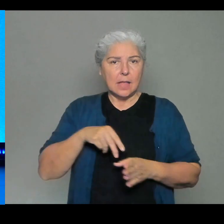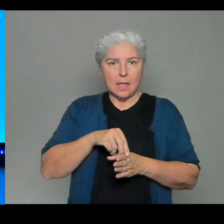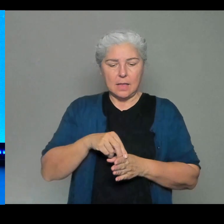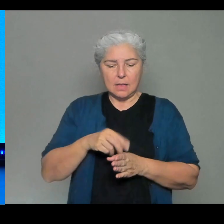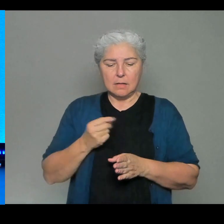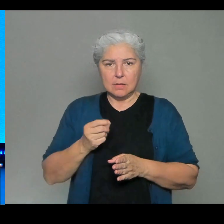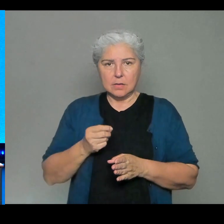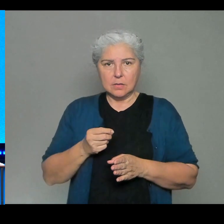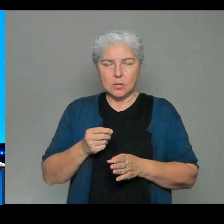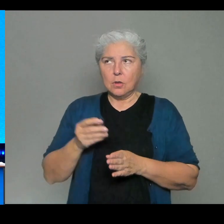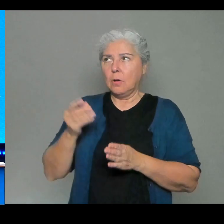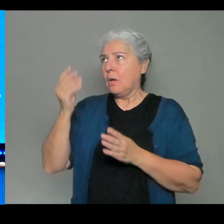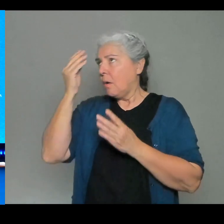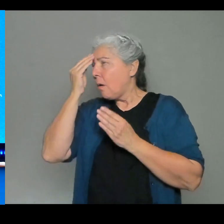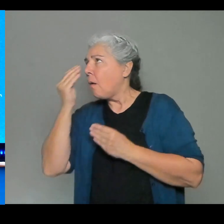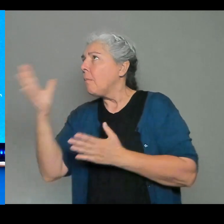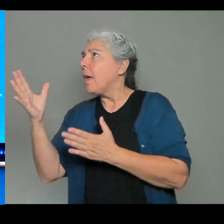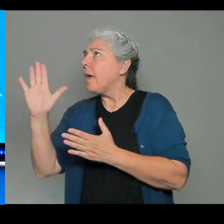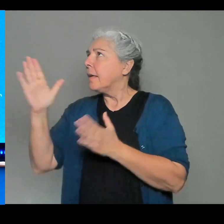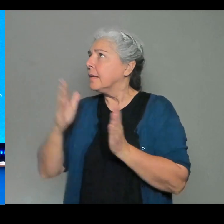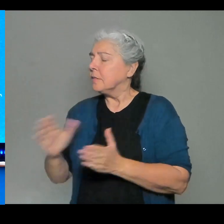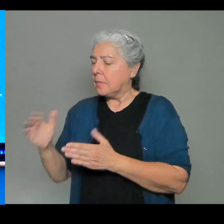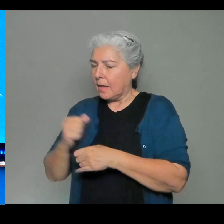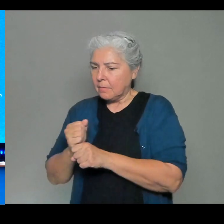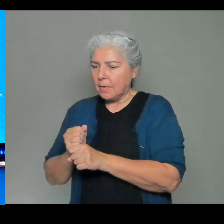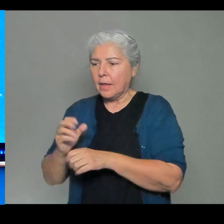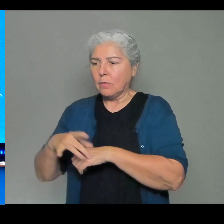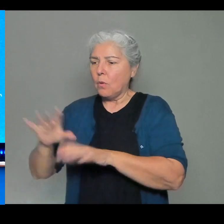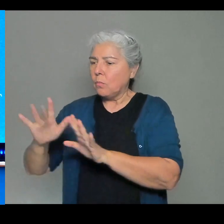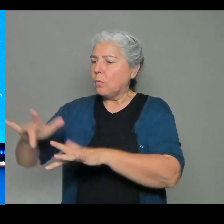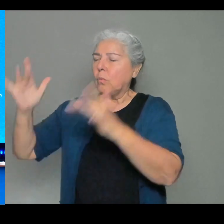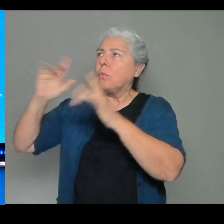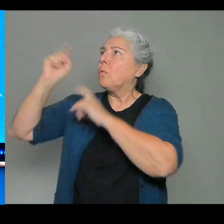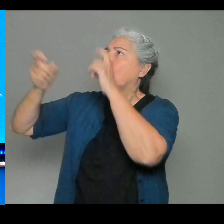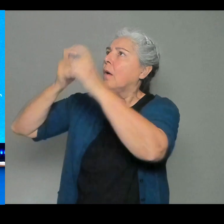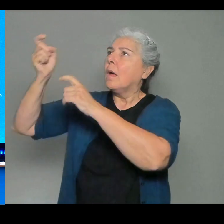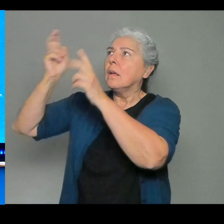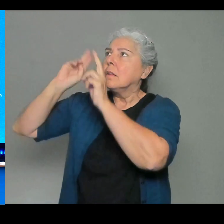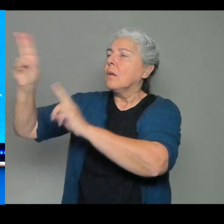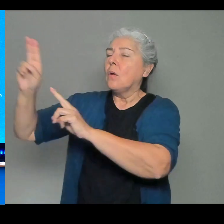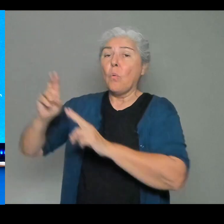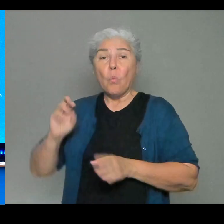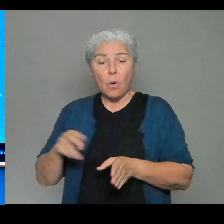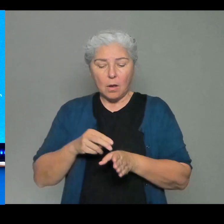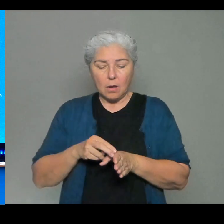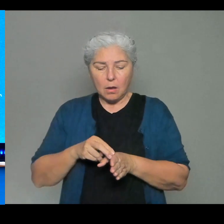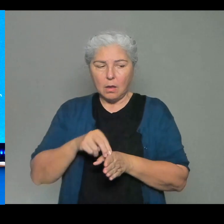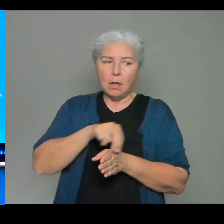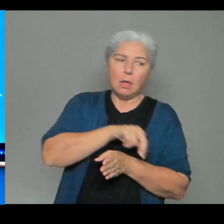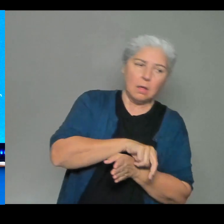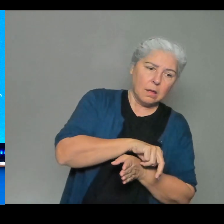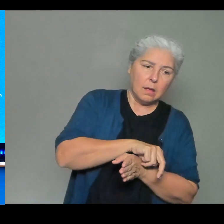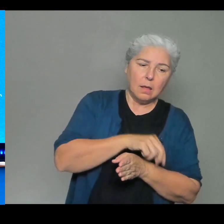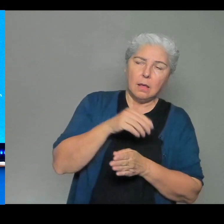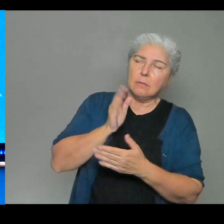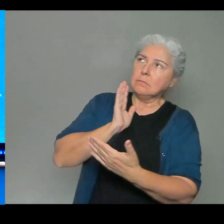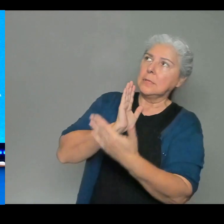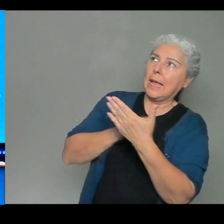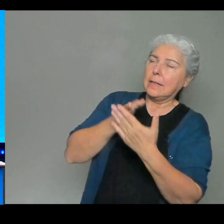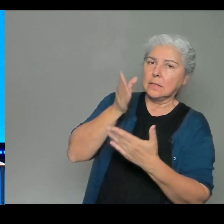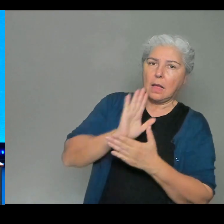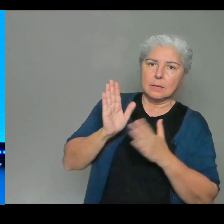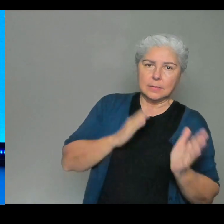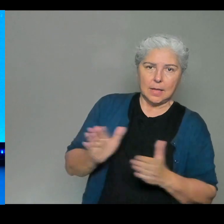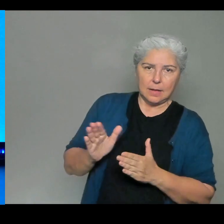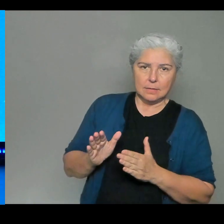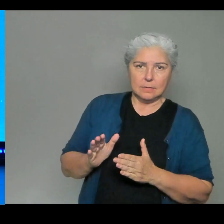to obey God and promote God's plan to glorify the earth and for us to rule the earth and glorify? Or am I going